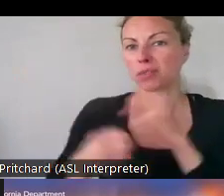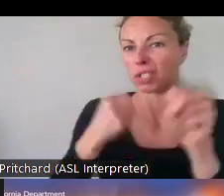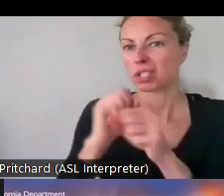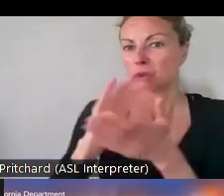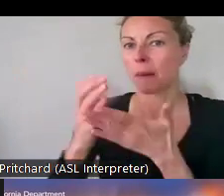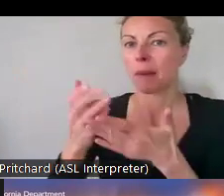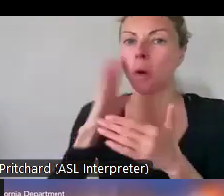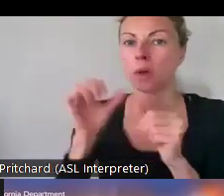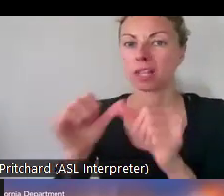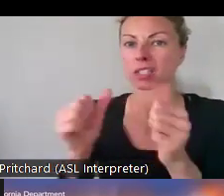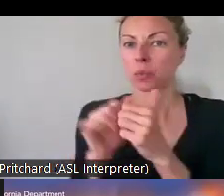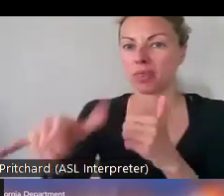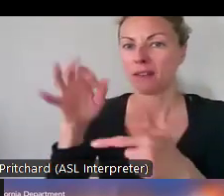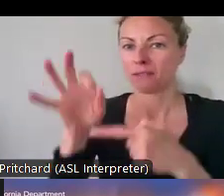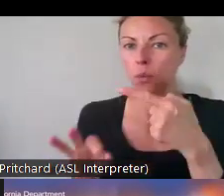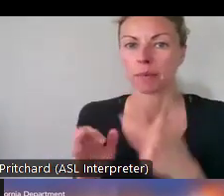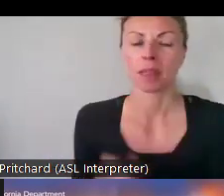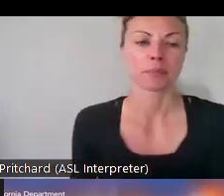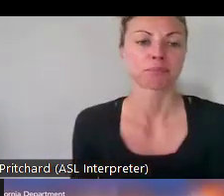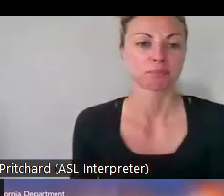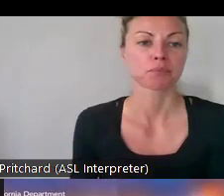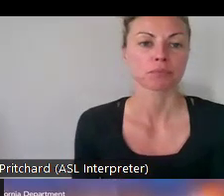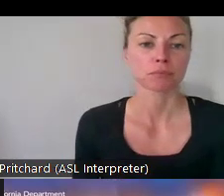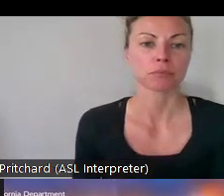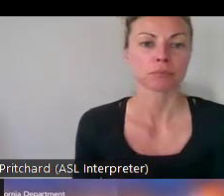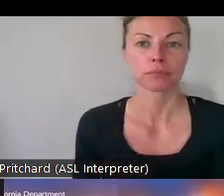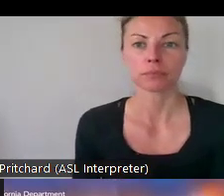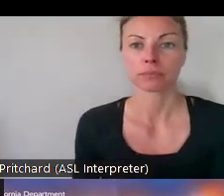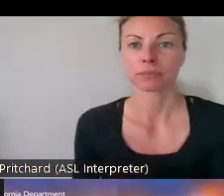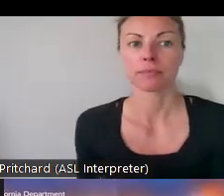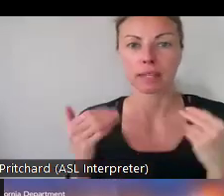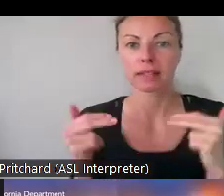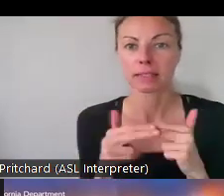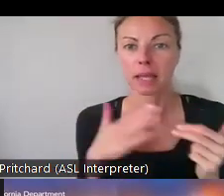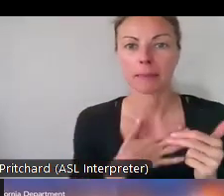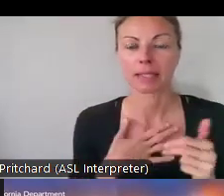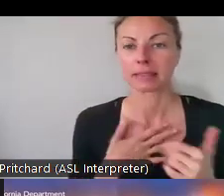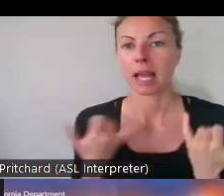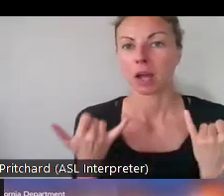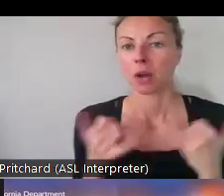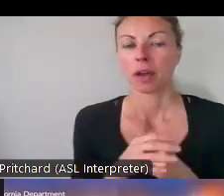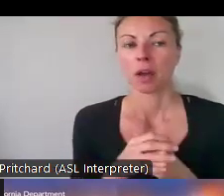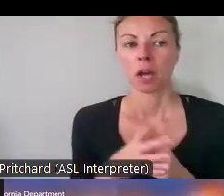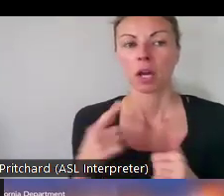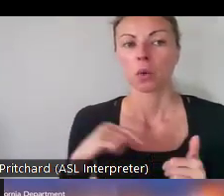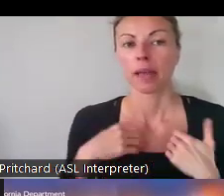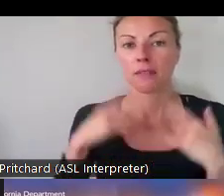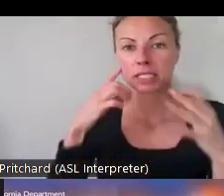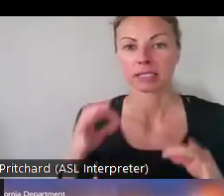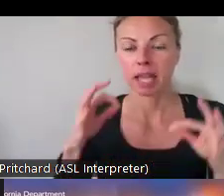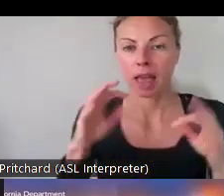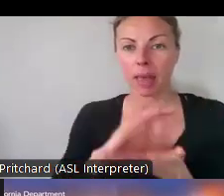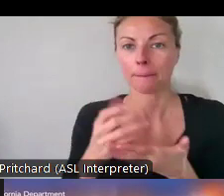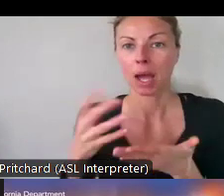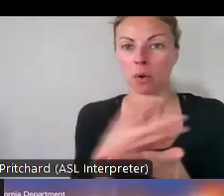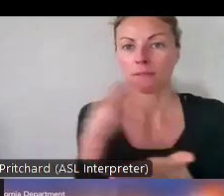Next slide, please. At this point, we have determined the amount of funding that